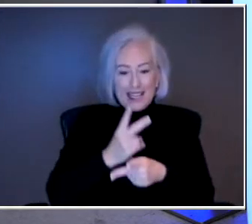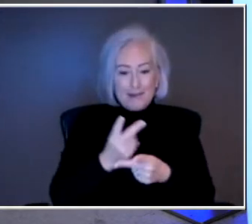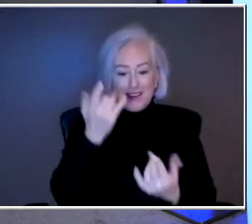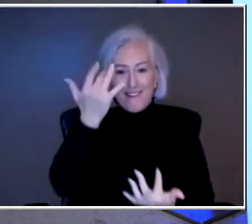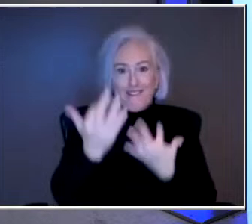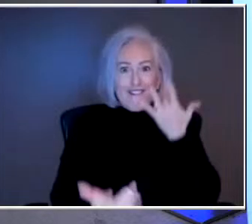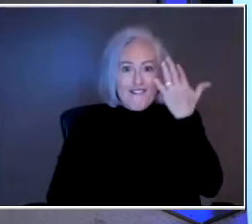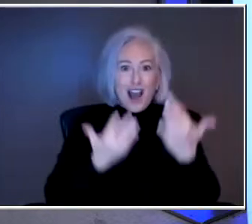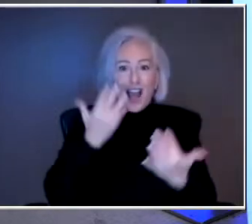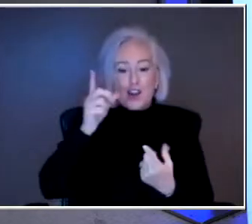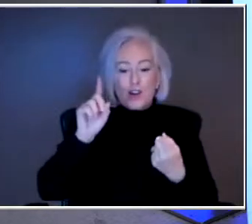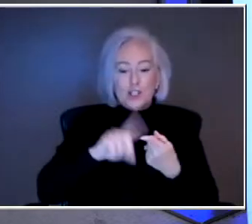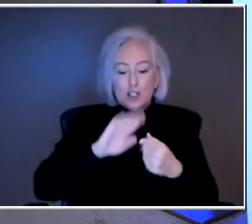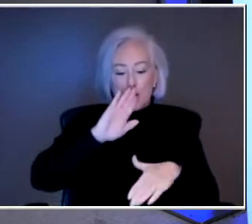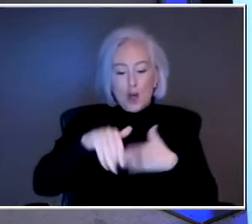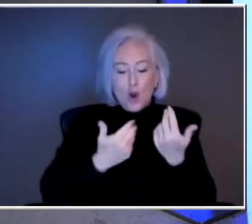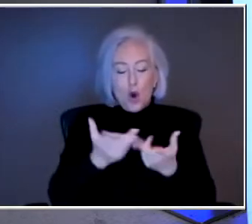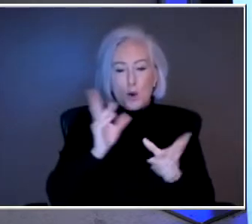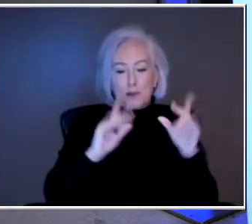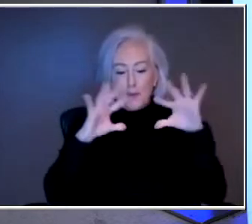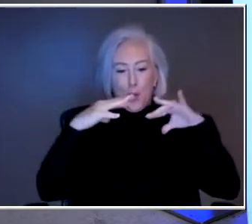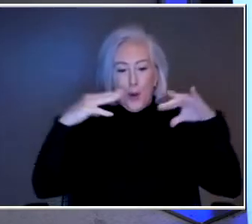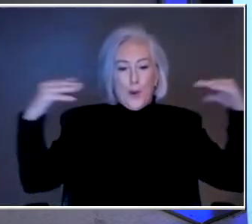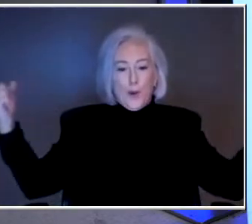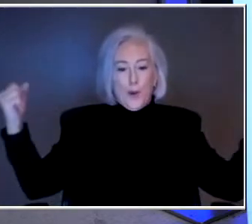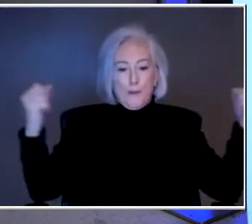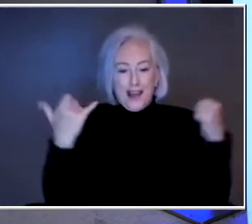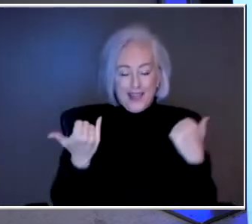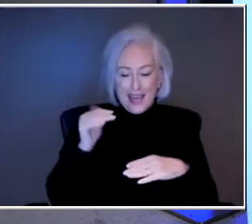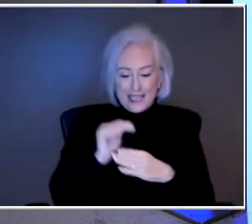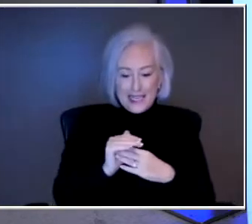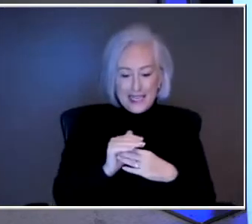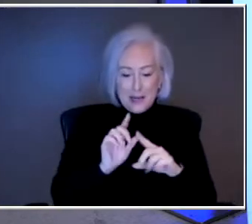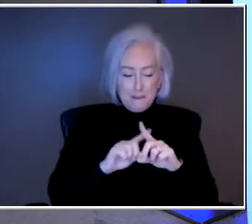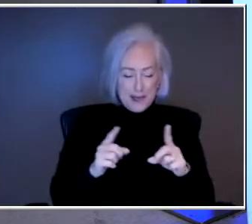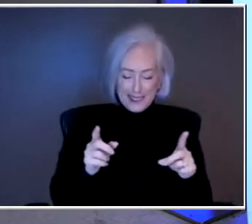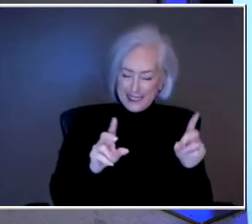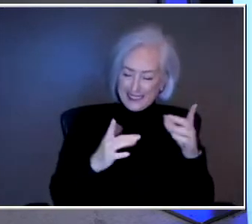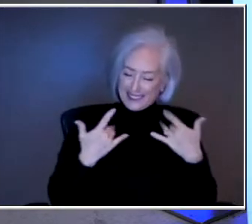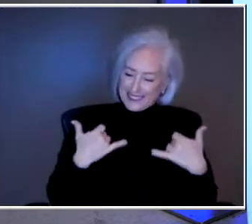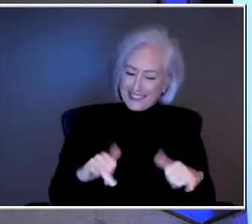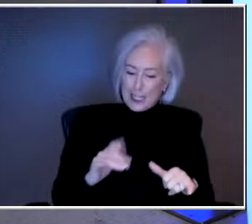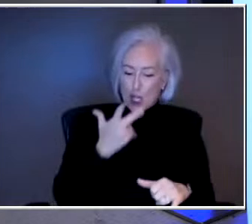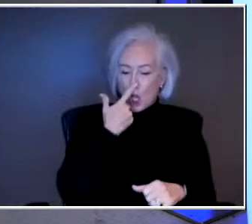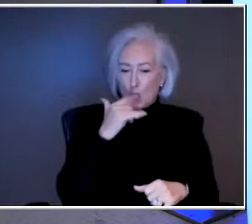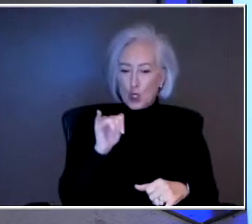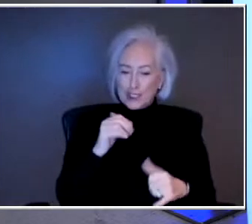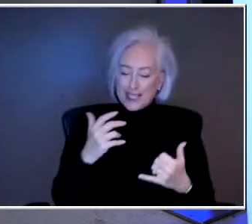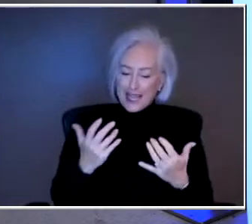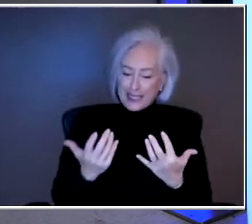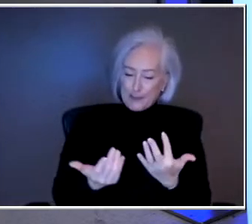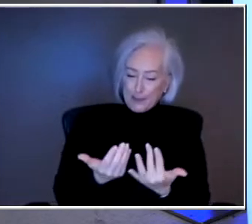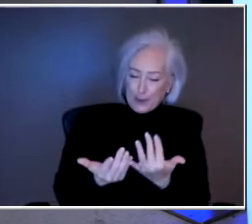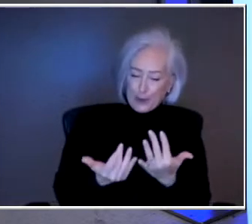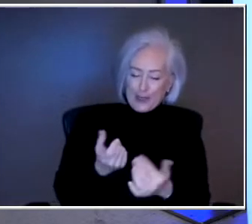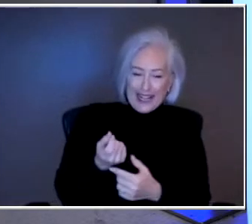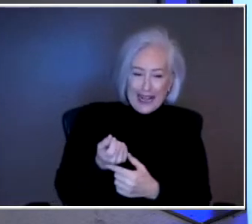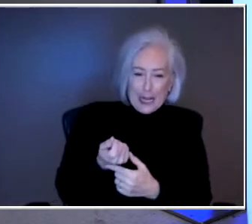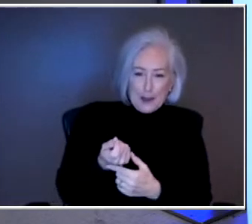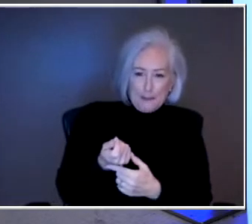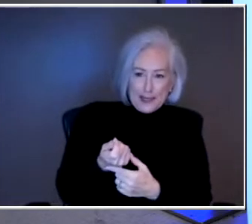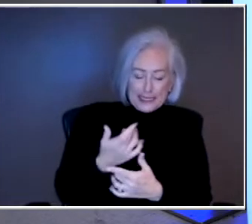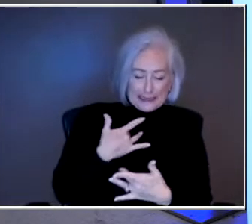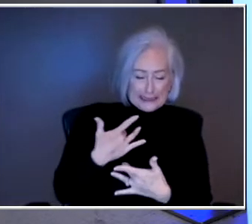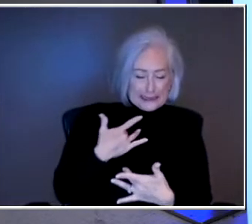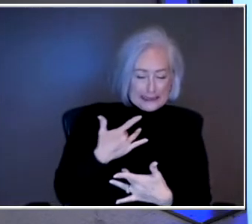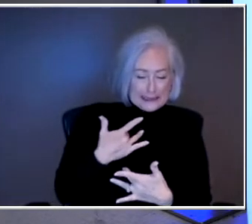not fully out. You never really rest well until that fire's out. I've looked down through my window and said, I'm not really going to close my eyes until I know that last burn is